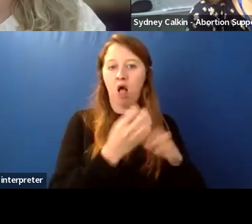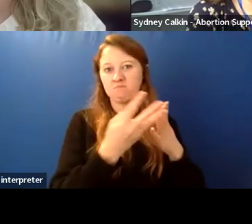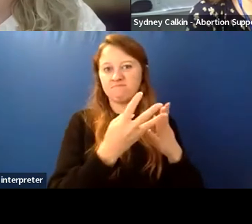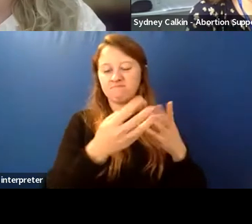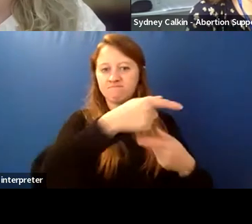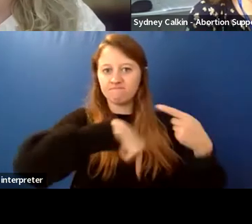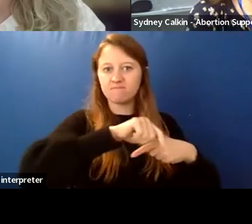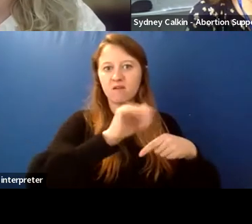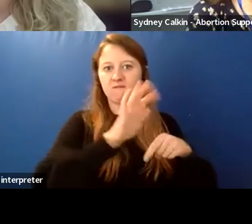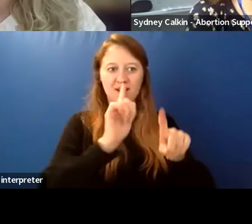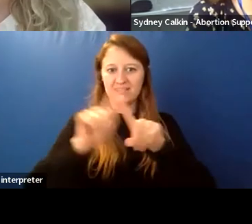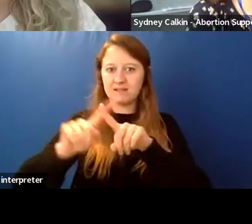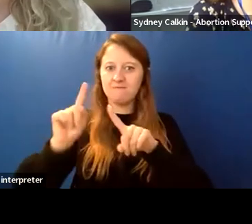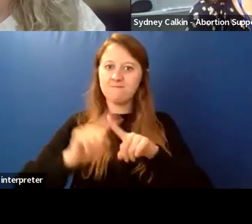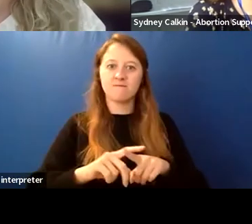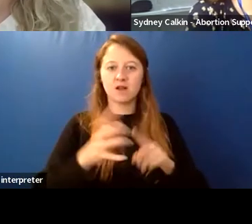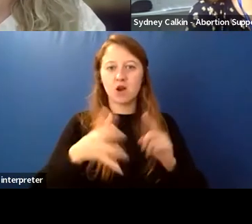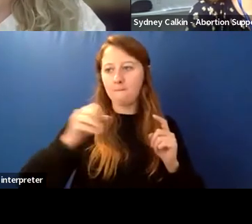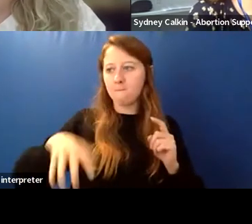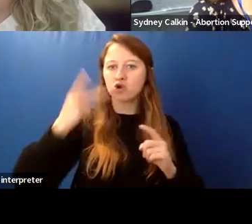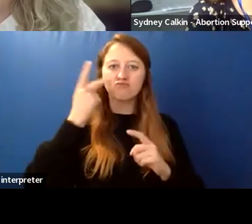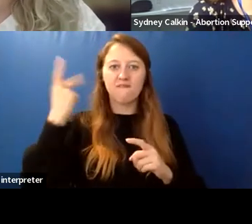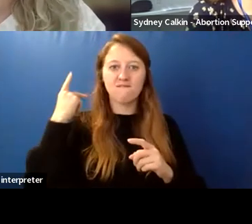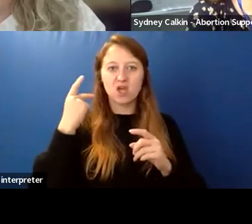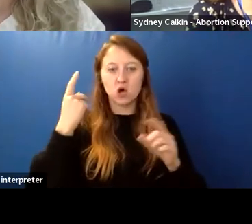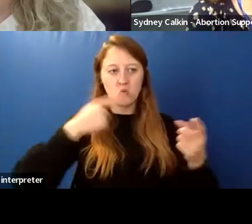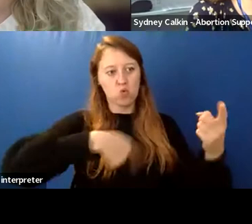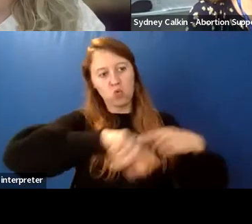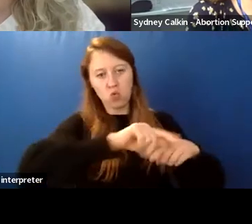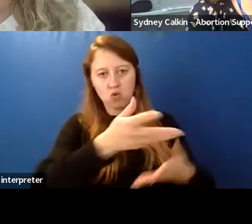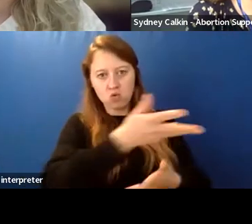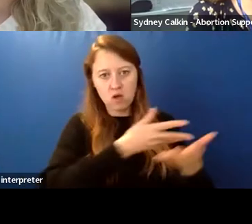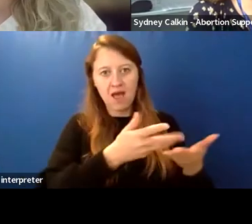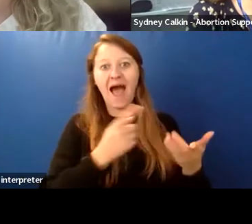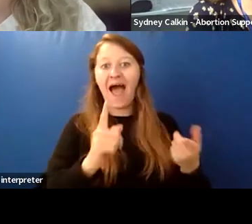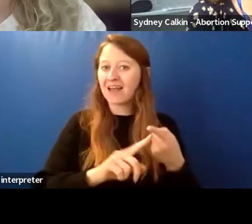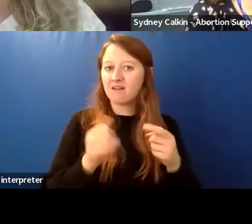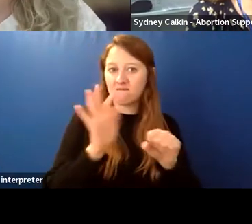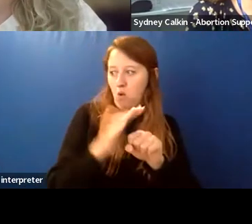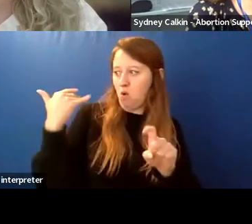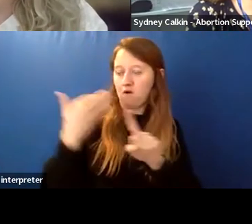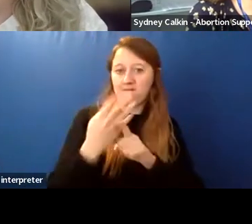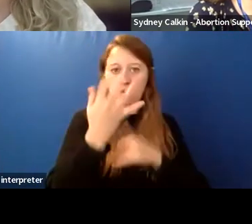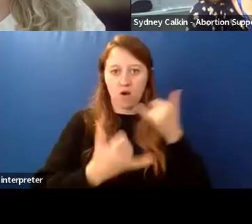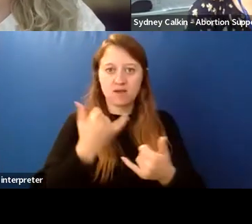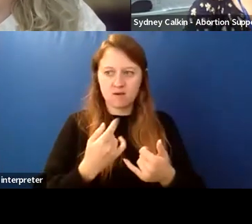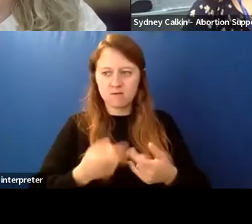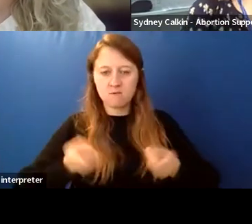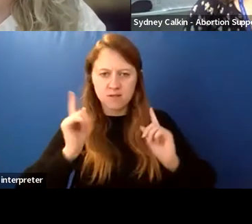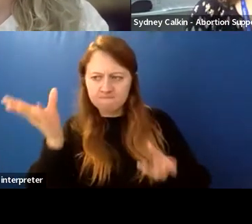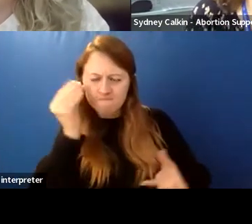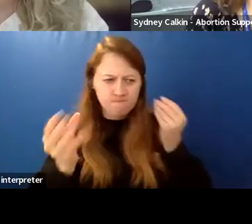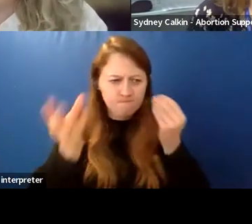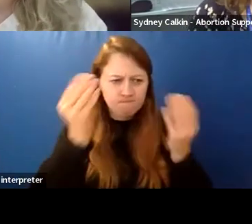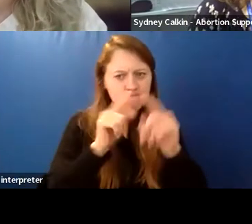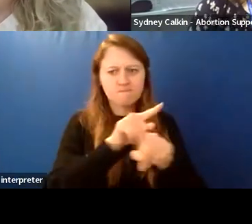organisations and healthcare providers. And we know from listening to women since the law came into effect that there are still significant barriers to